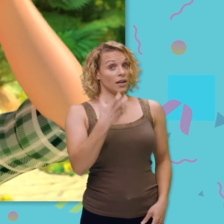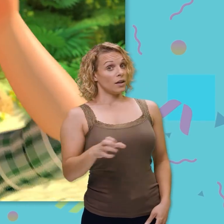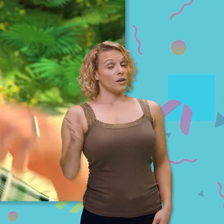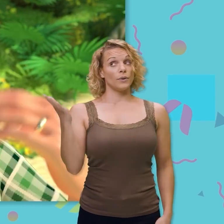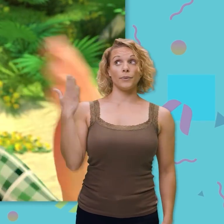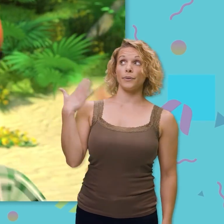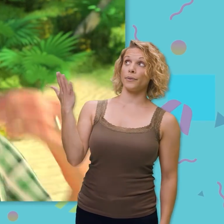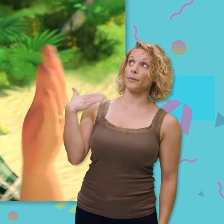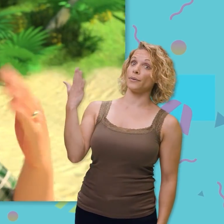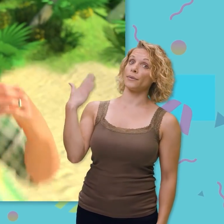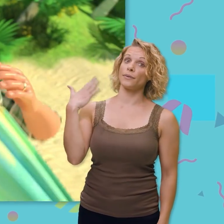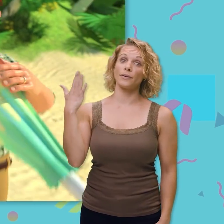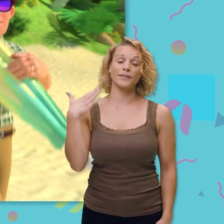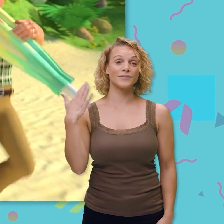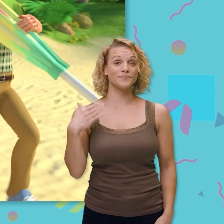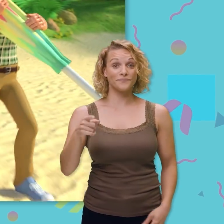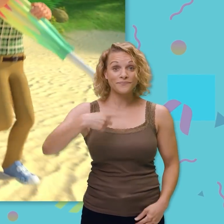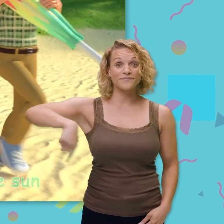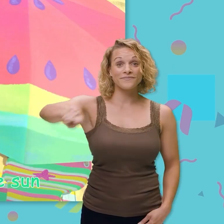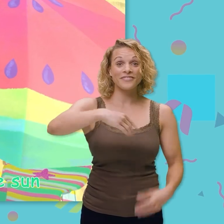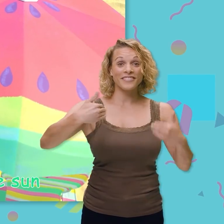Today is hot, so